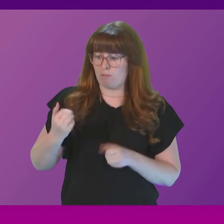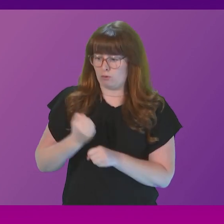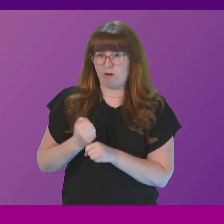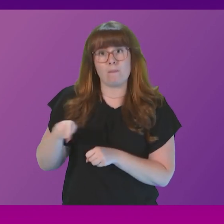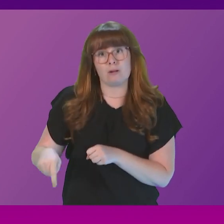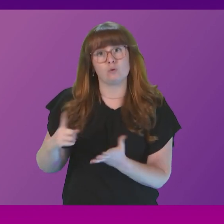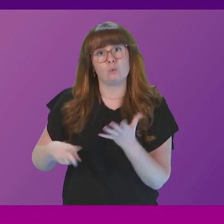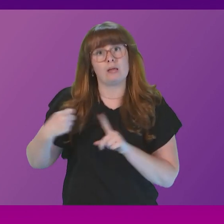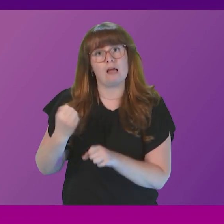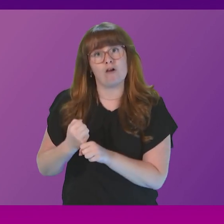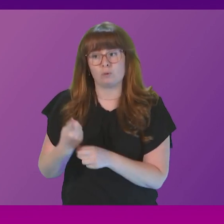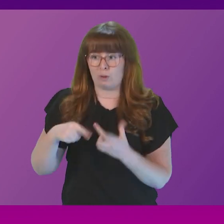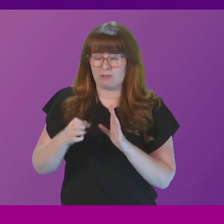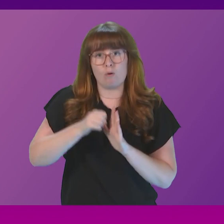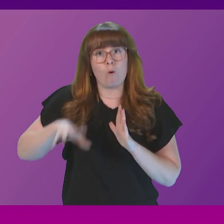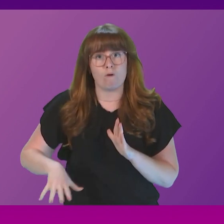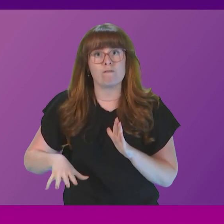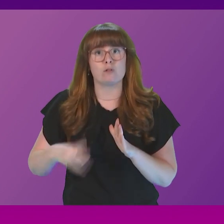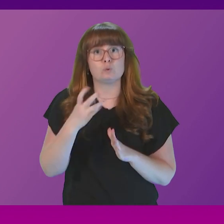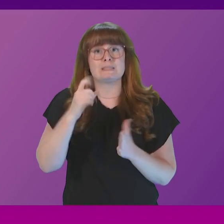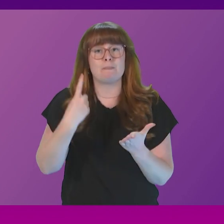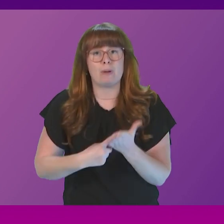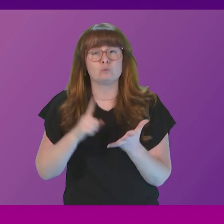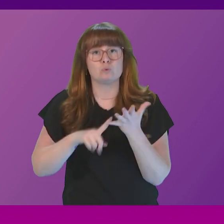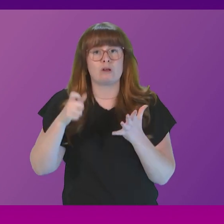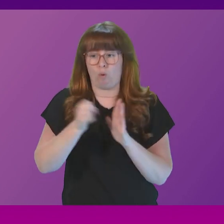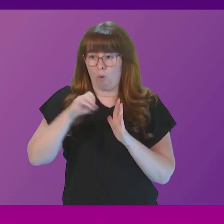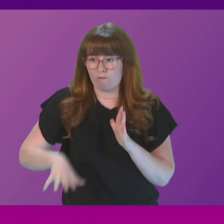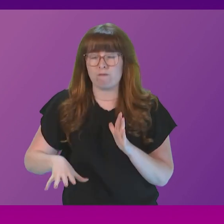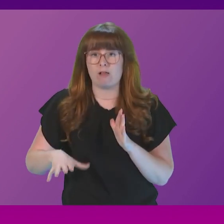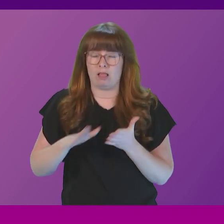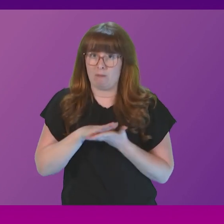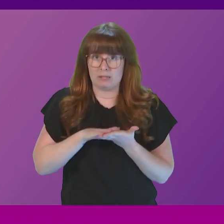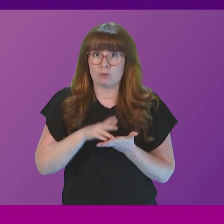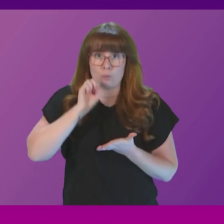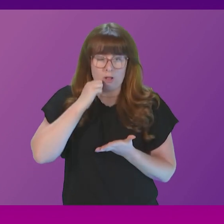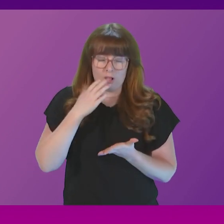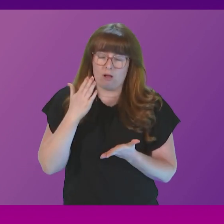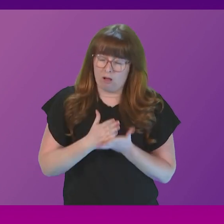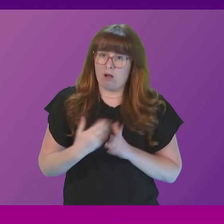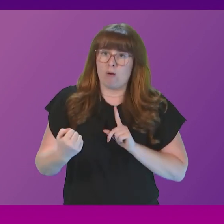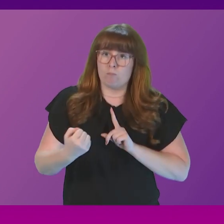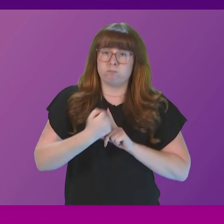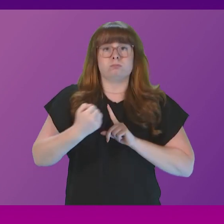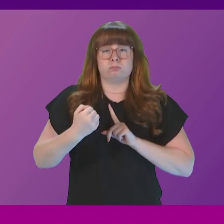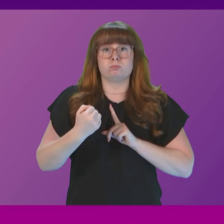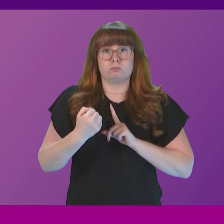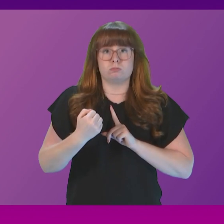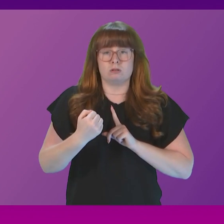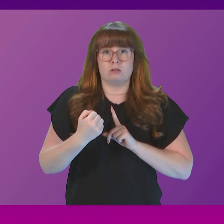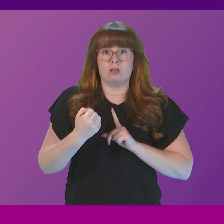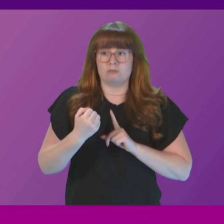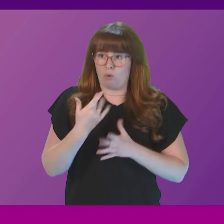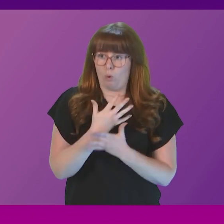So if they choose to take away the uplift of £20 from Universal Credit, then that has undoubtedly has an impact in